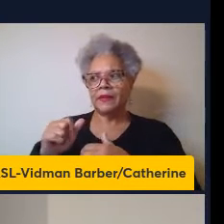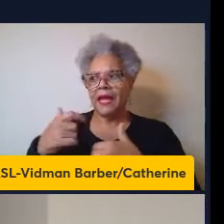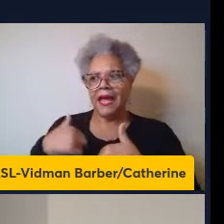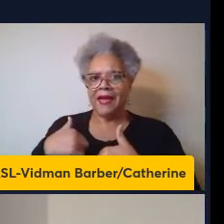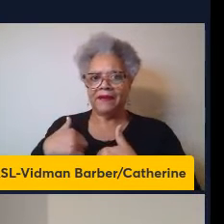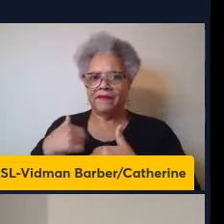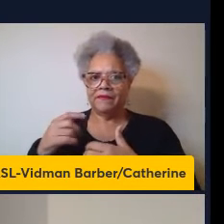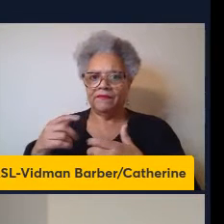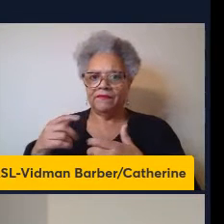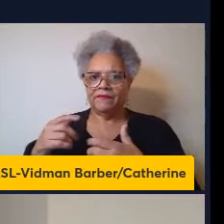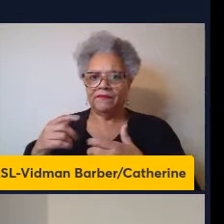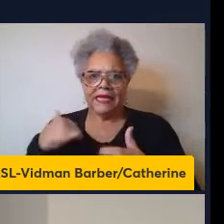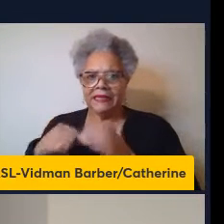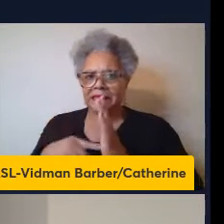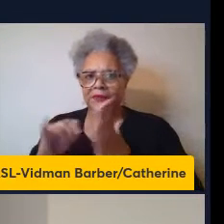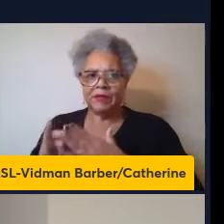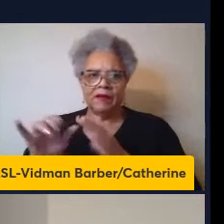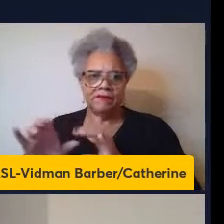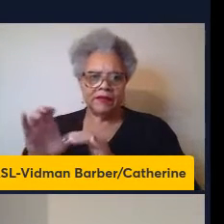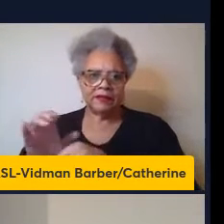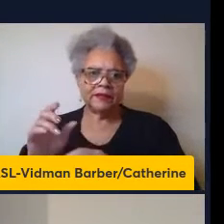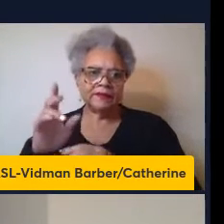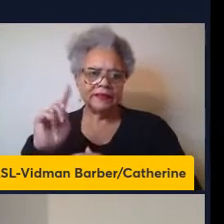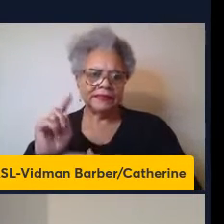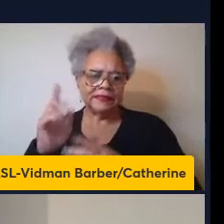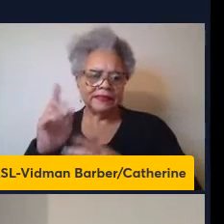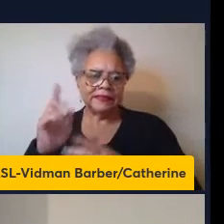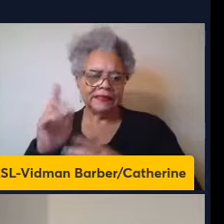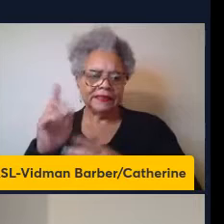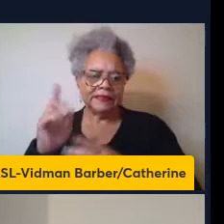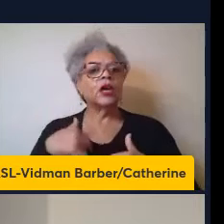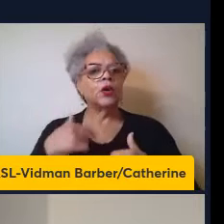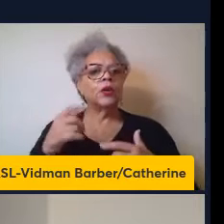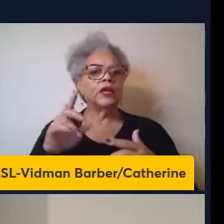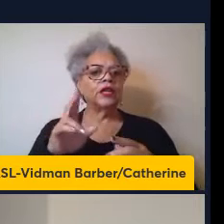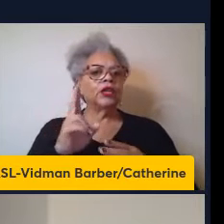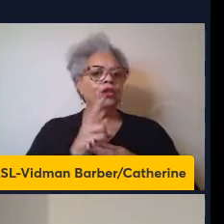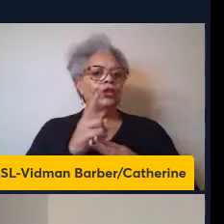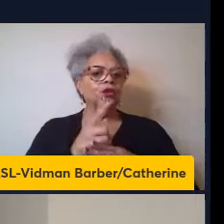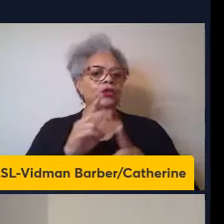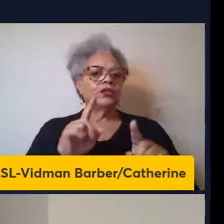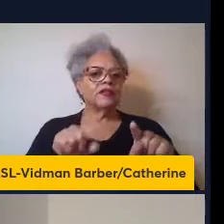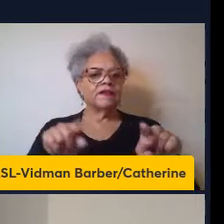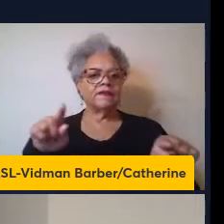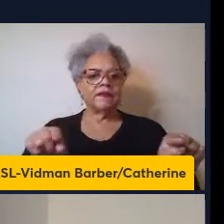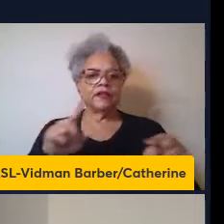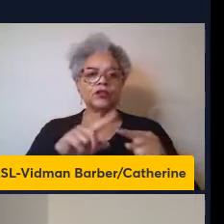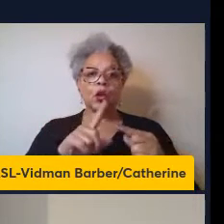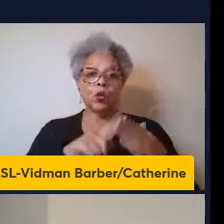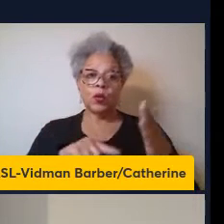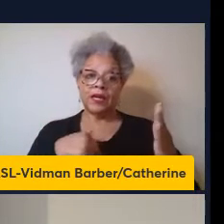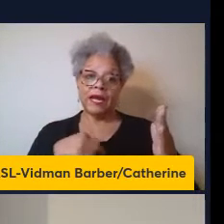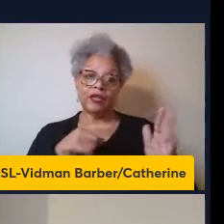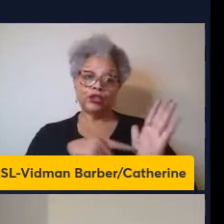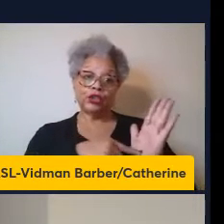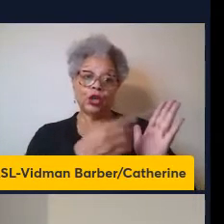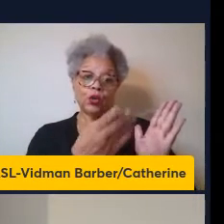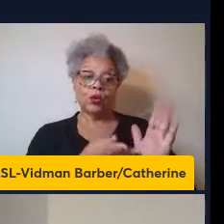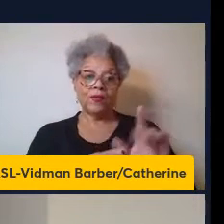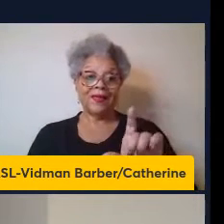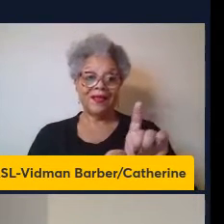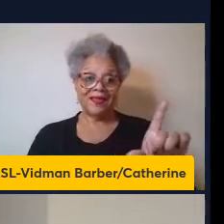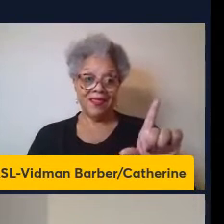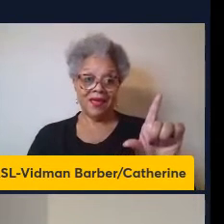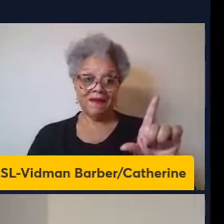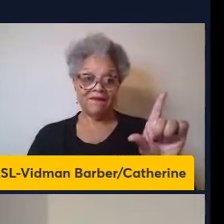had a host of PBMC vials that we were able to use to address this question. So what I'm showing you here on the left side